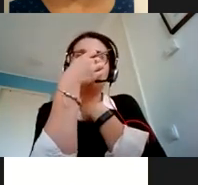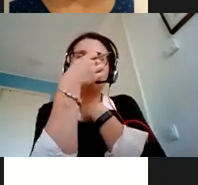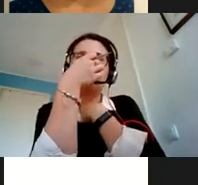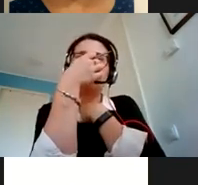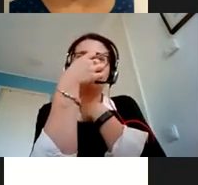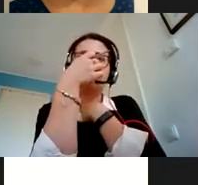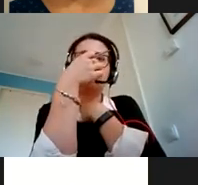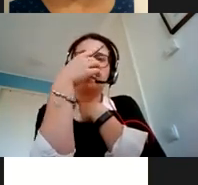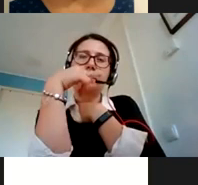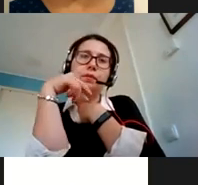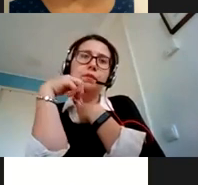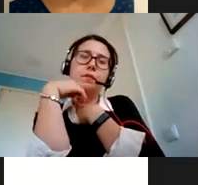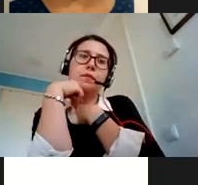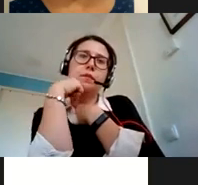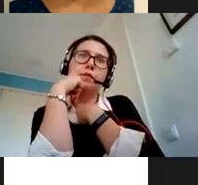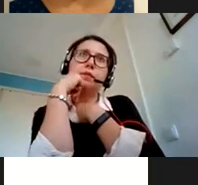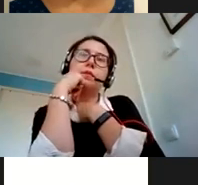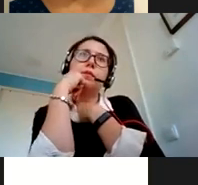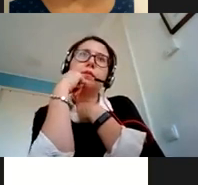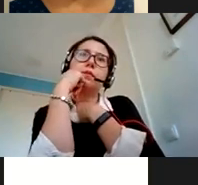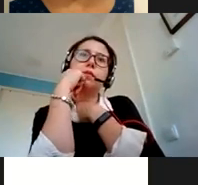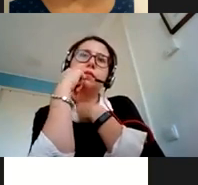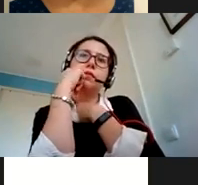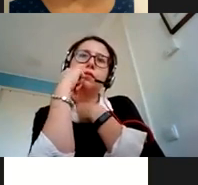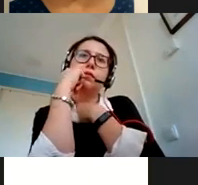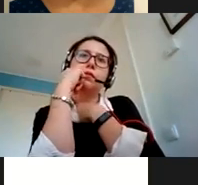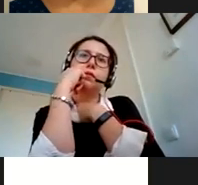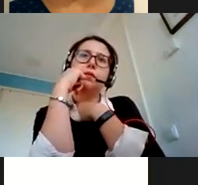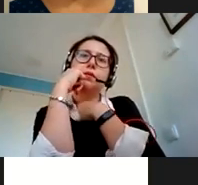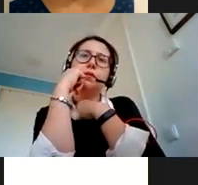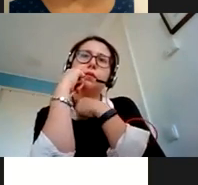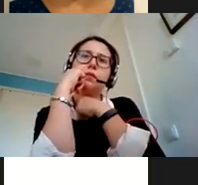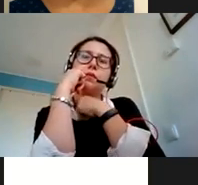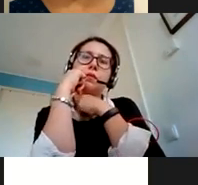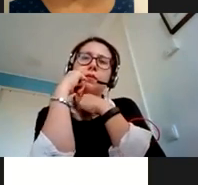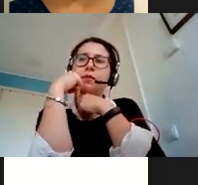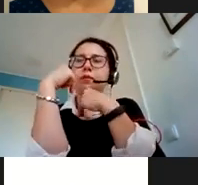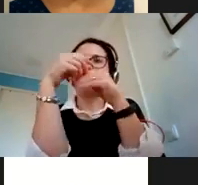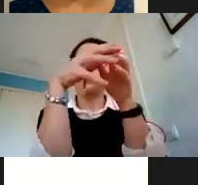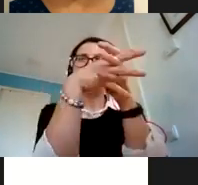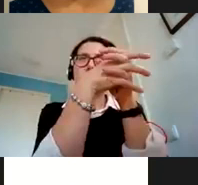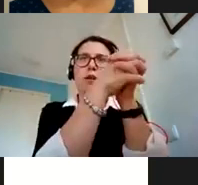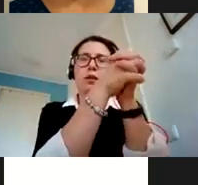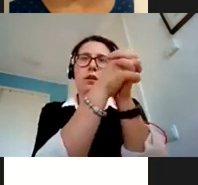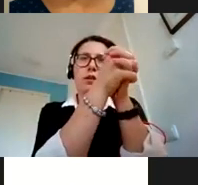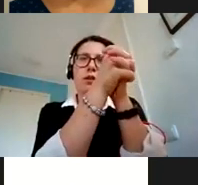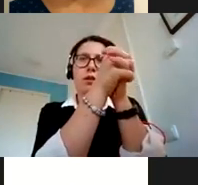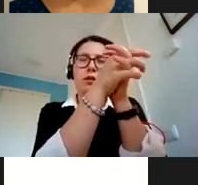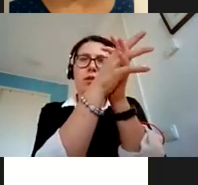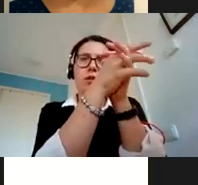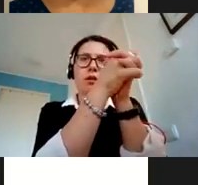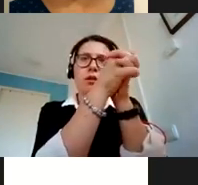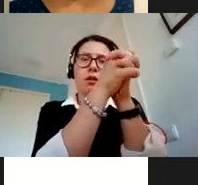We are now in the implementation phase, and we are experiencing trouble and